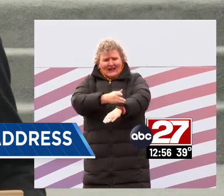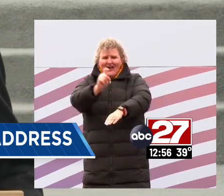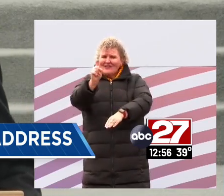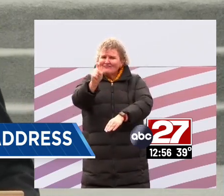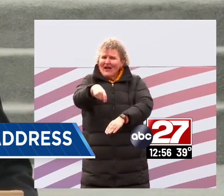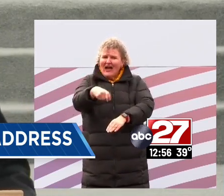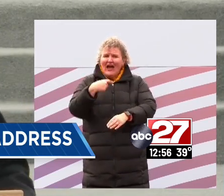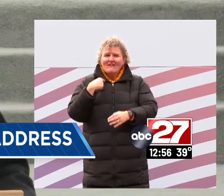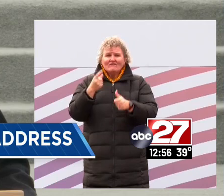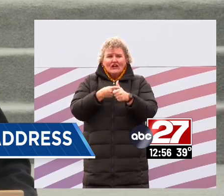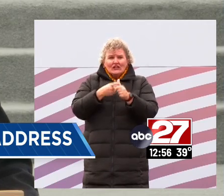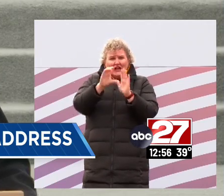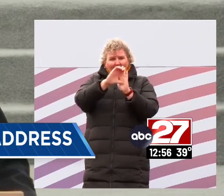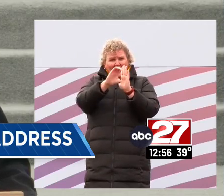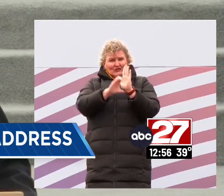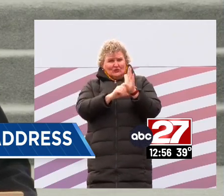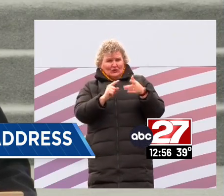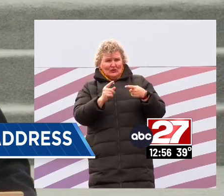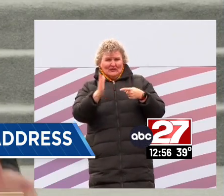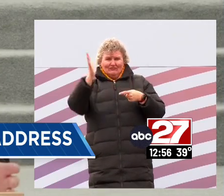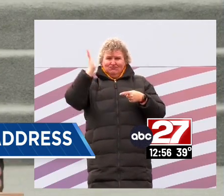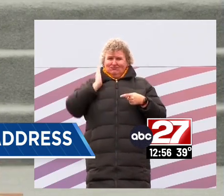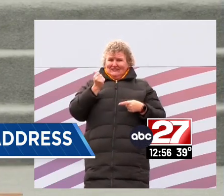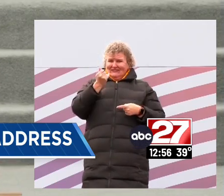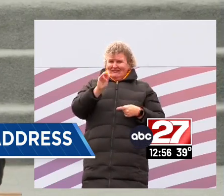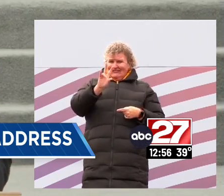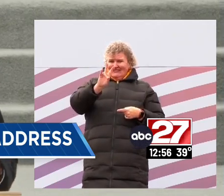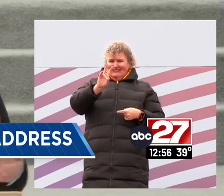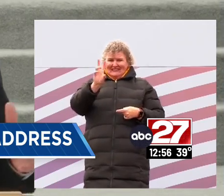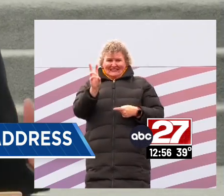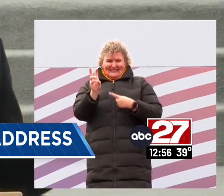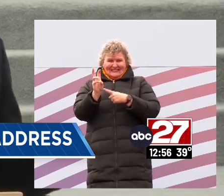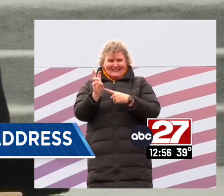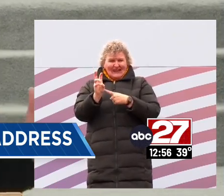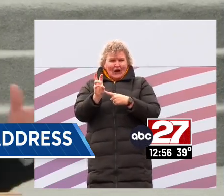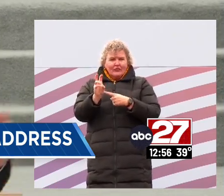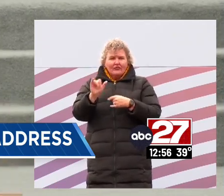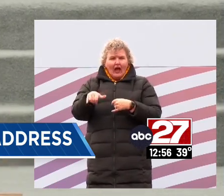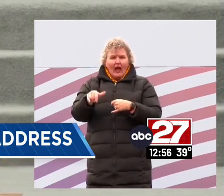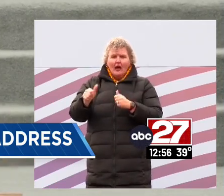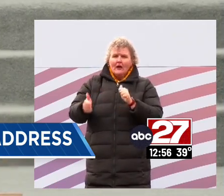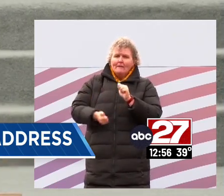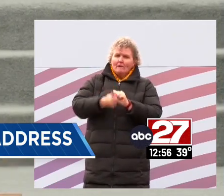in 1776 was regarded as the most democratic of